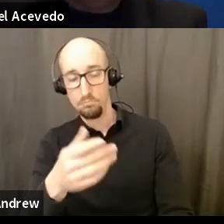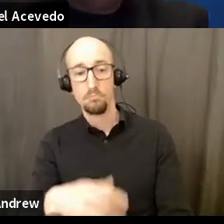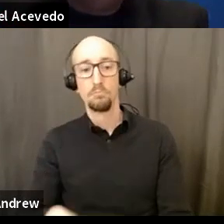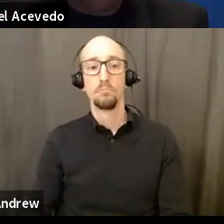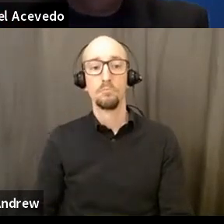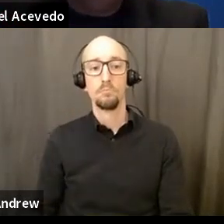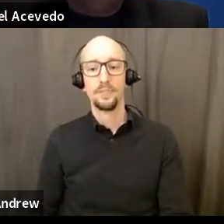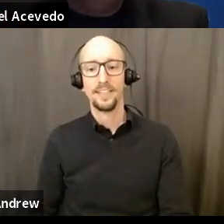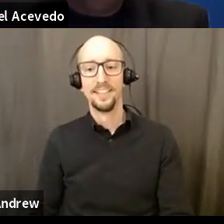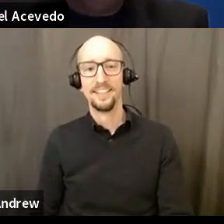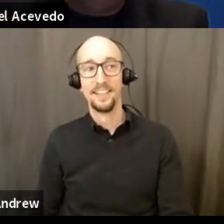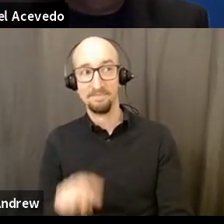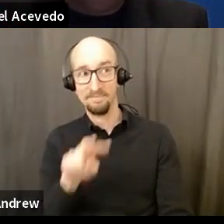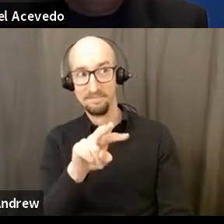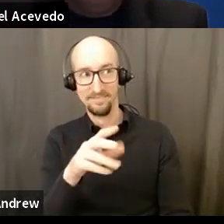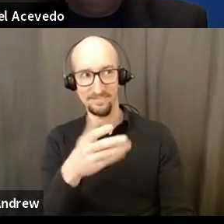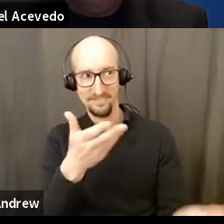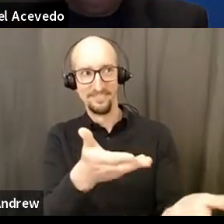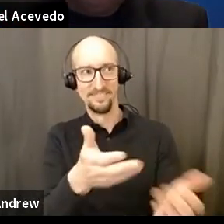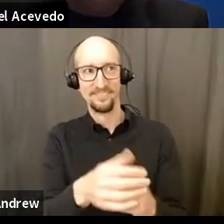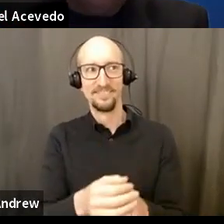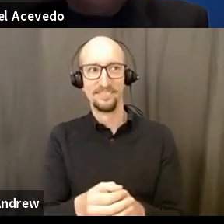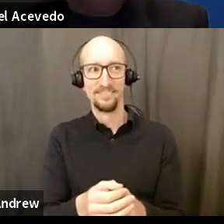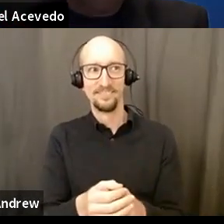And acknowledge, yes.